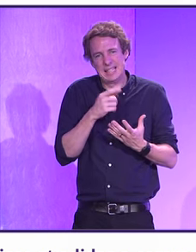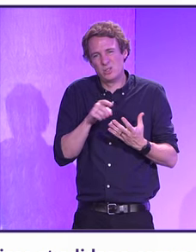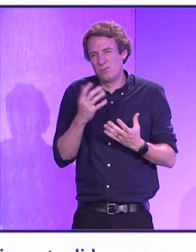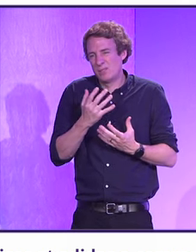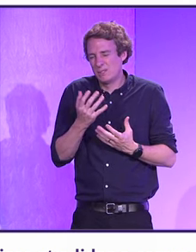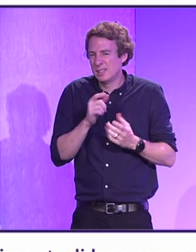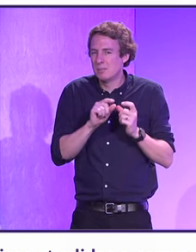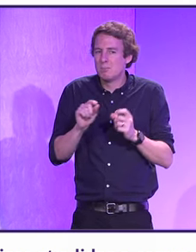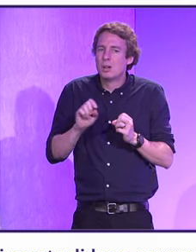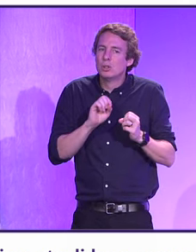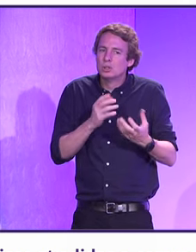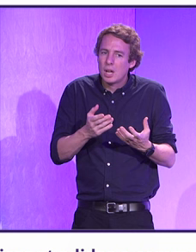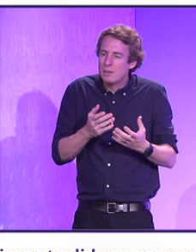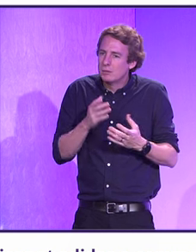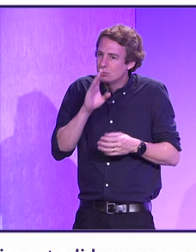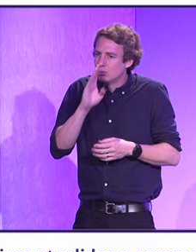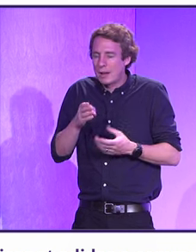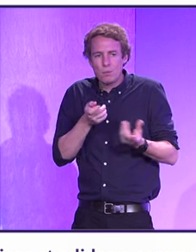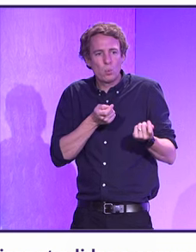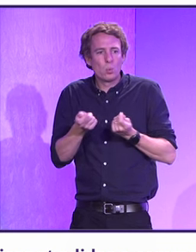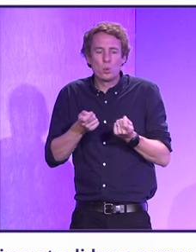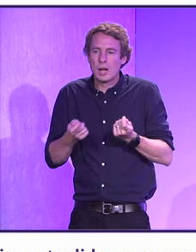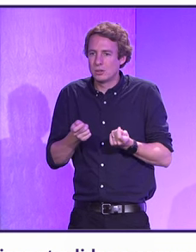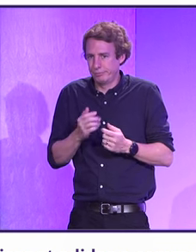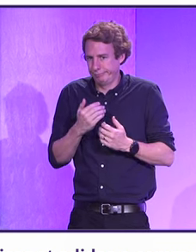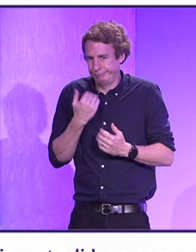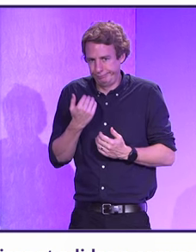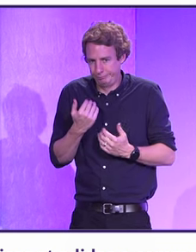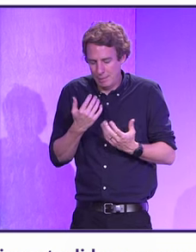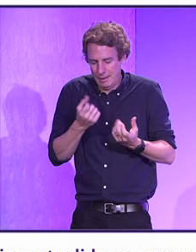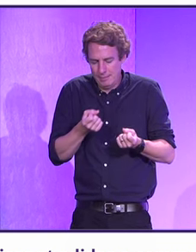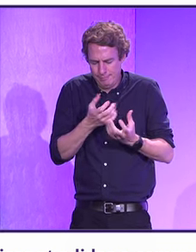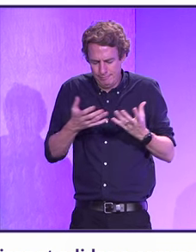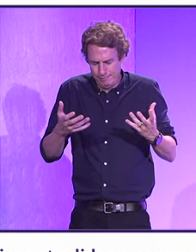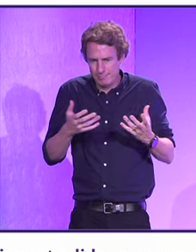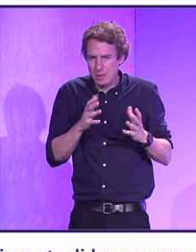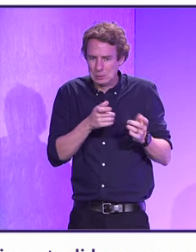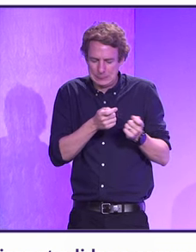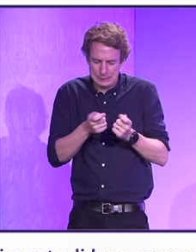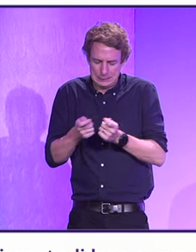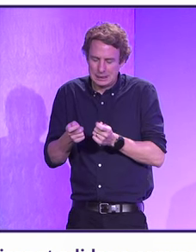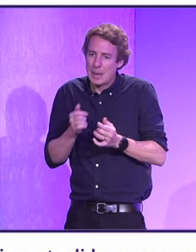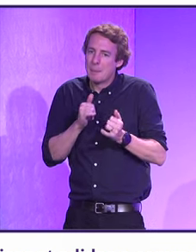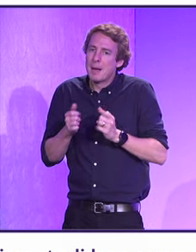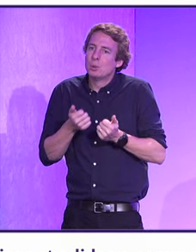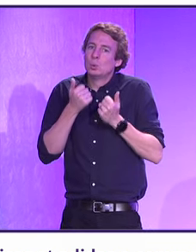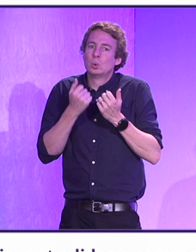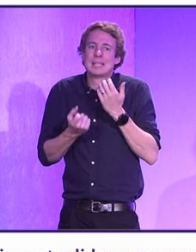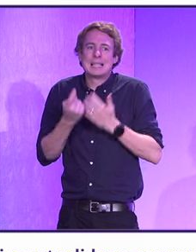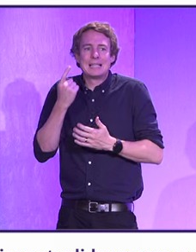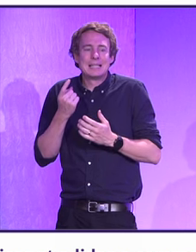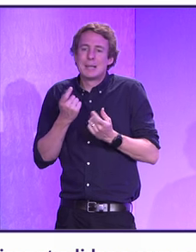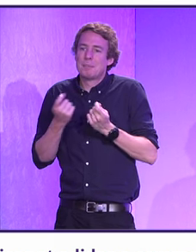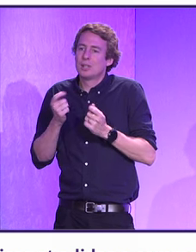microservices, it's not that straightforward to have that proper coordination and to improve on with each instance, unless you have very good